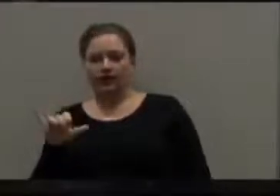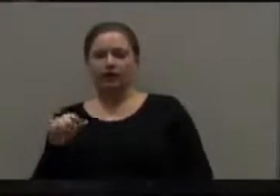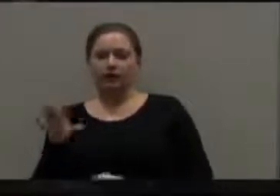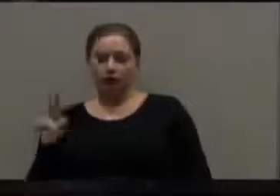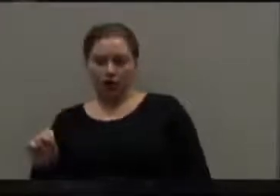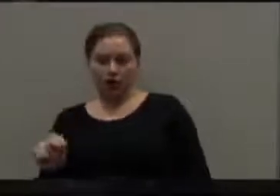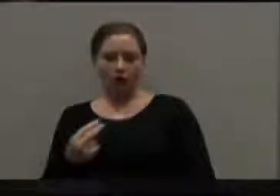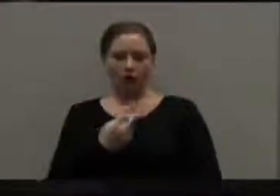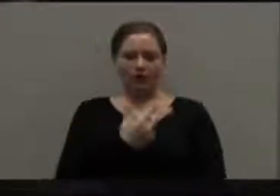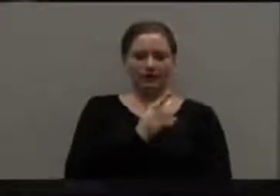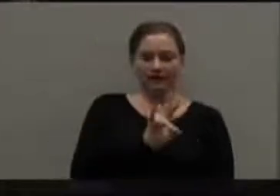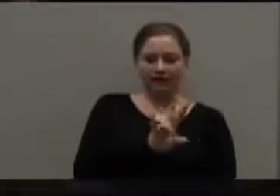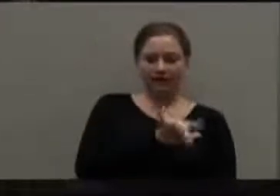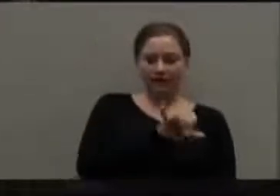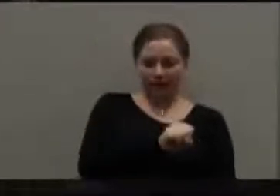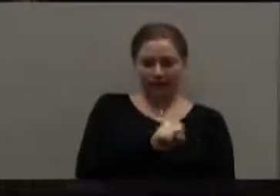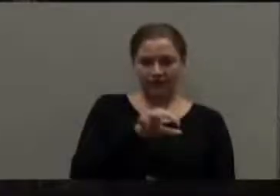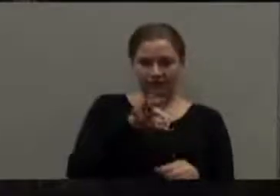So